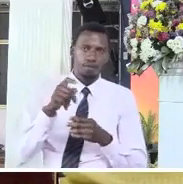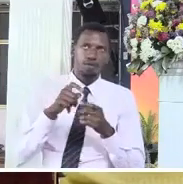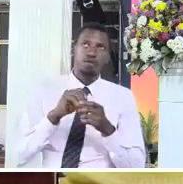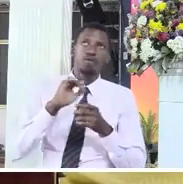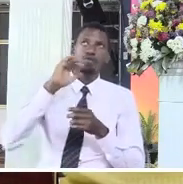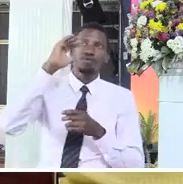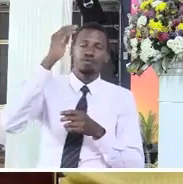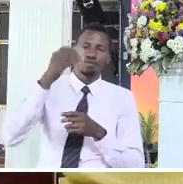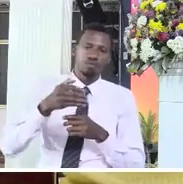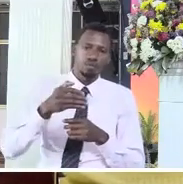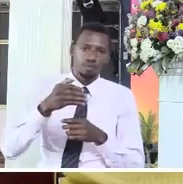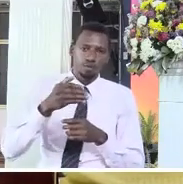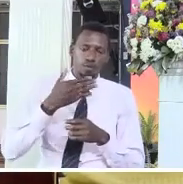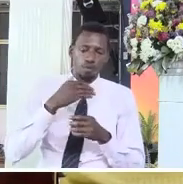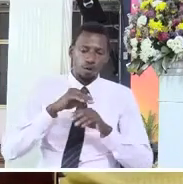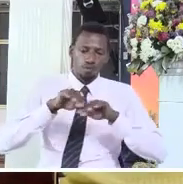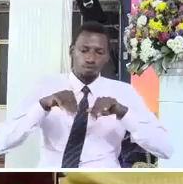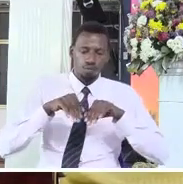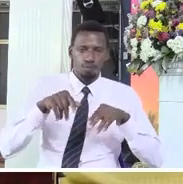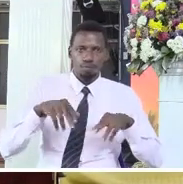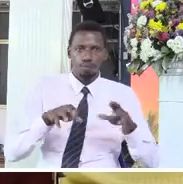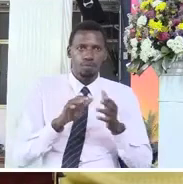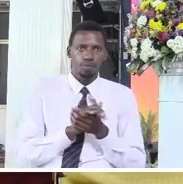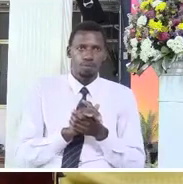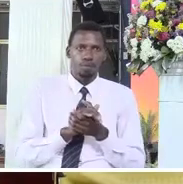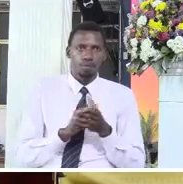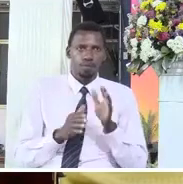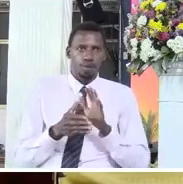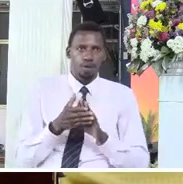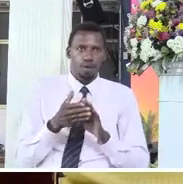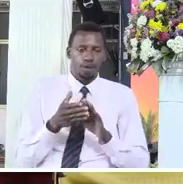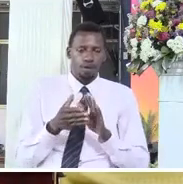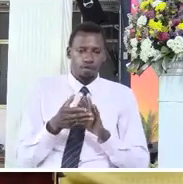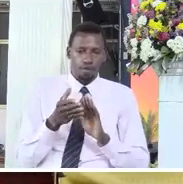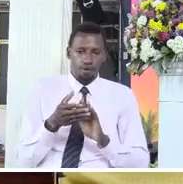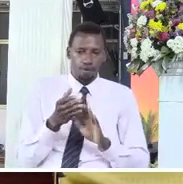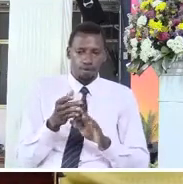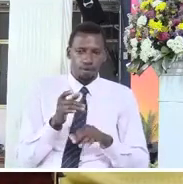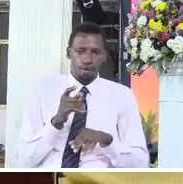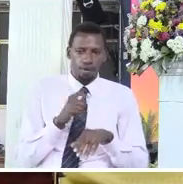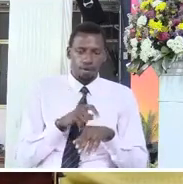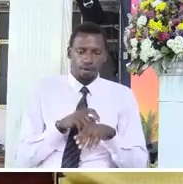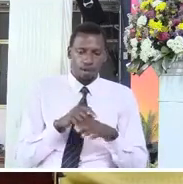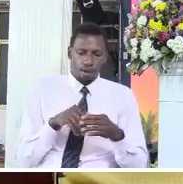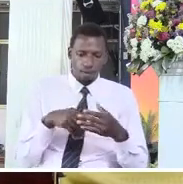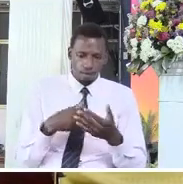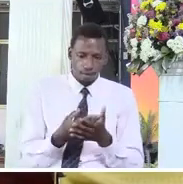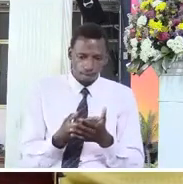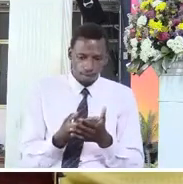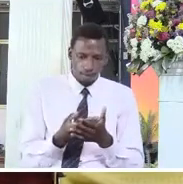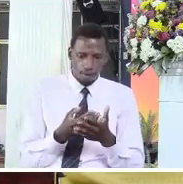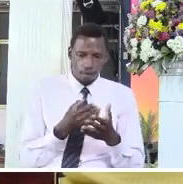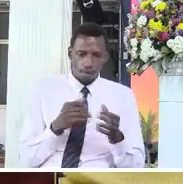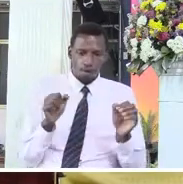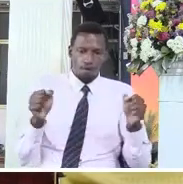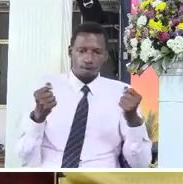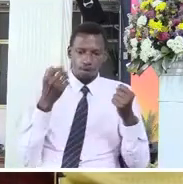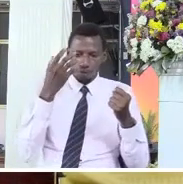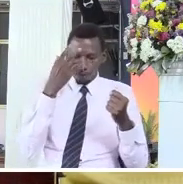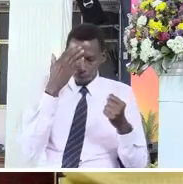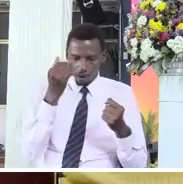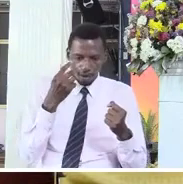to swim into the river. So immediately they get alarmed, they go try rescue them because they see that they are